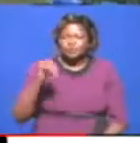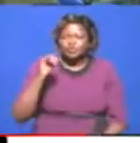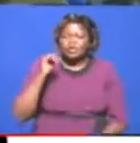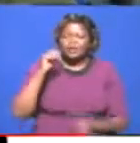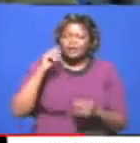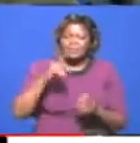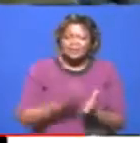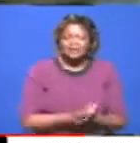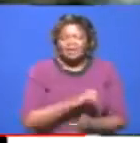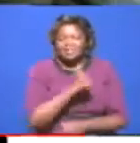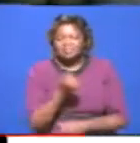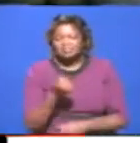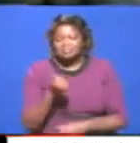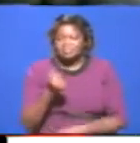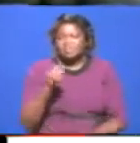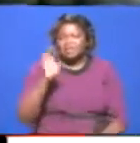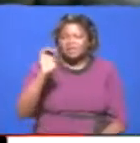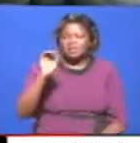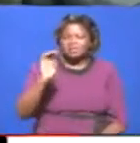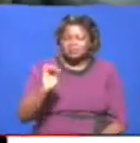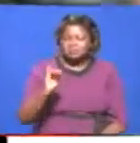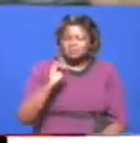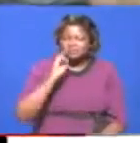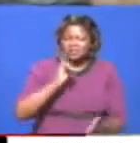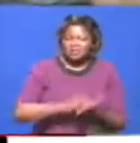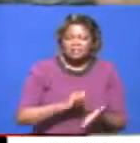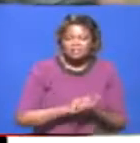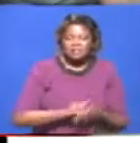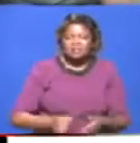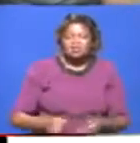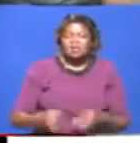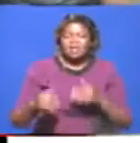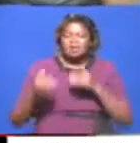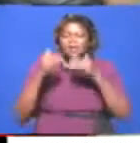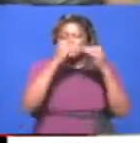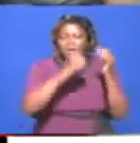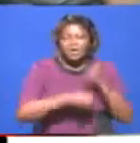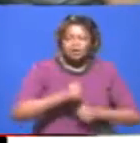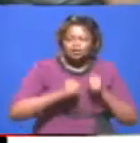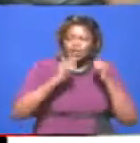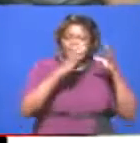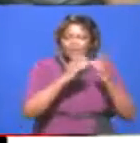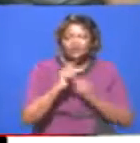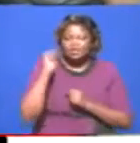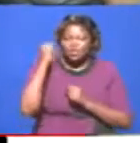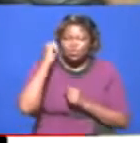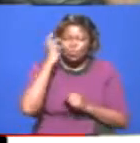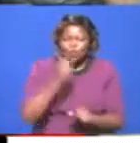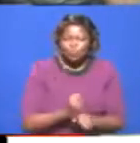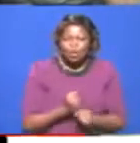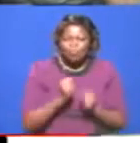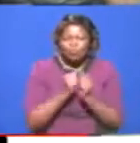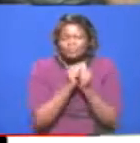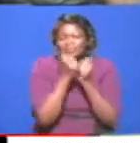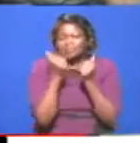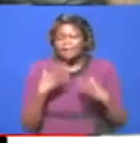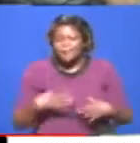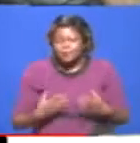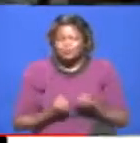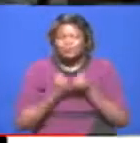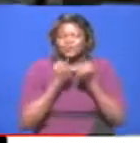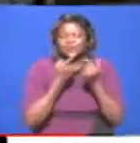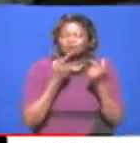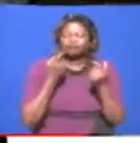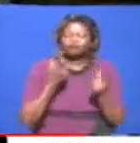Tongareni counterpart Eseli Simiyu say the Democratic Action Party of Kenya will work with like-minded parties to